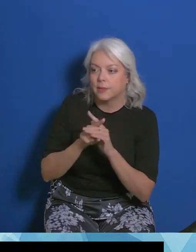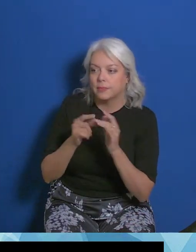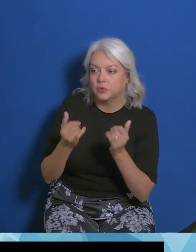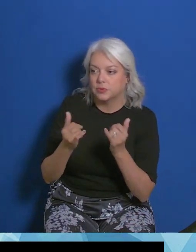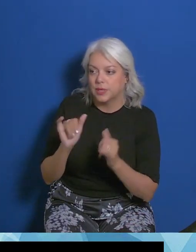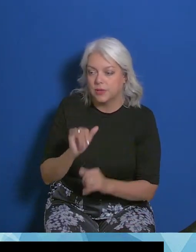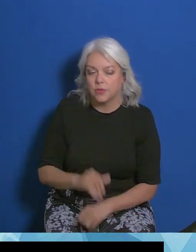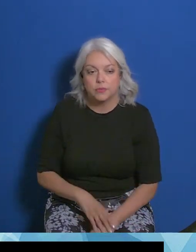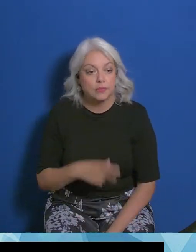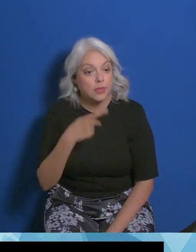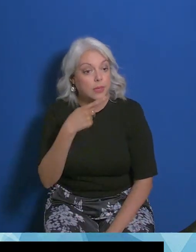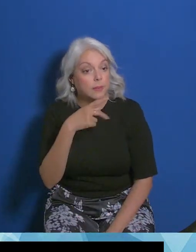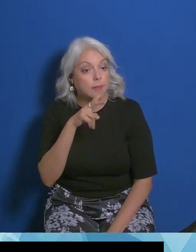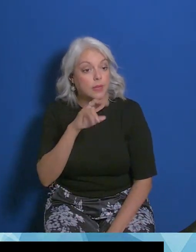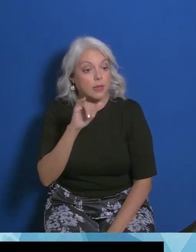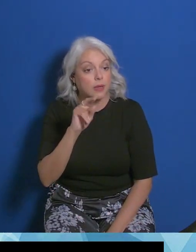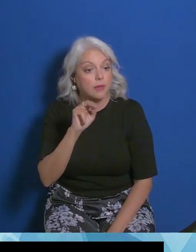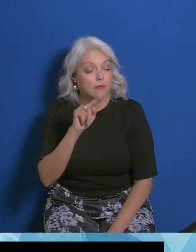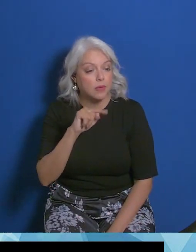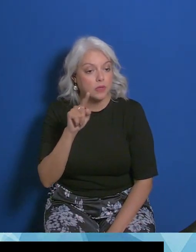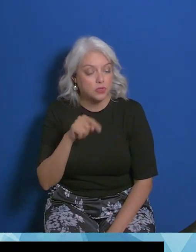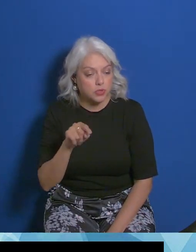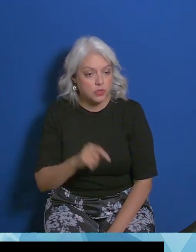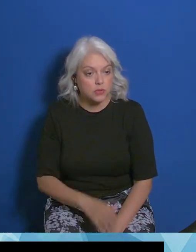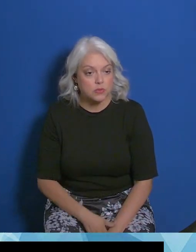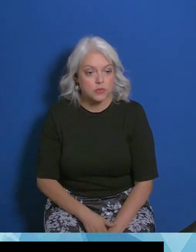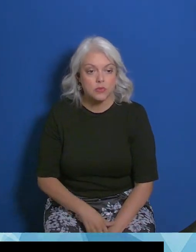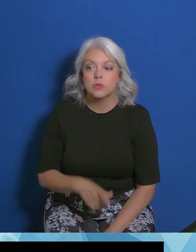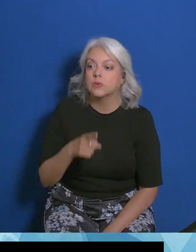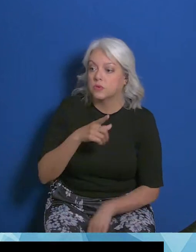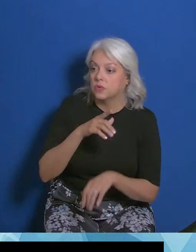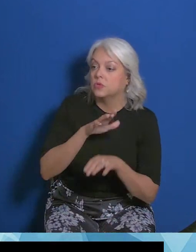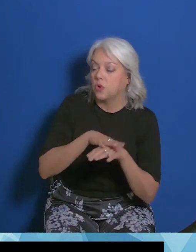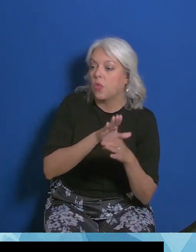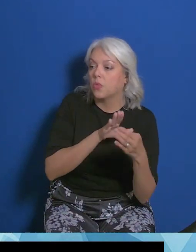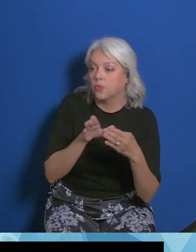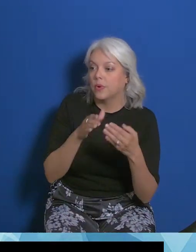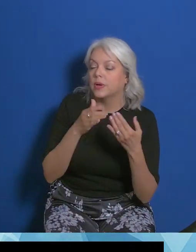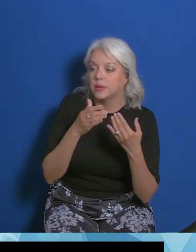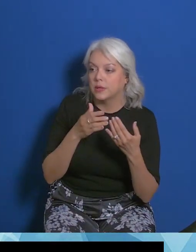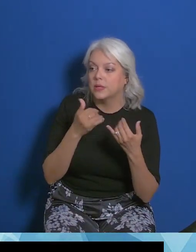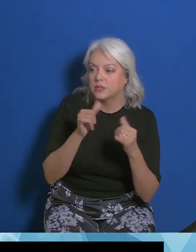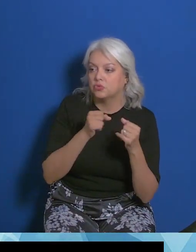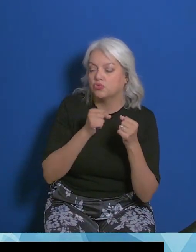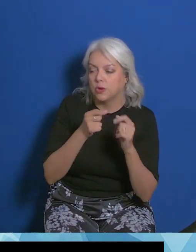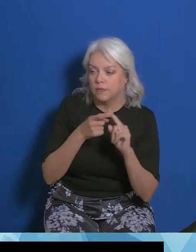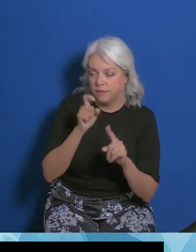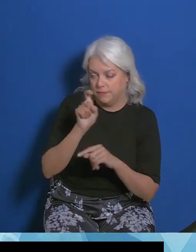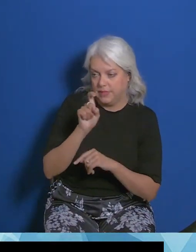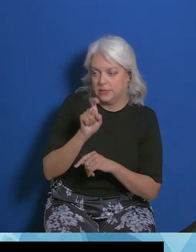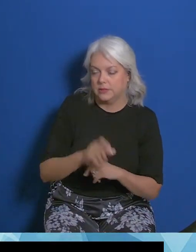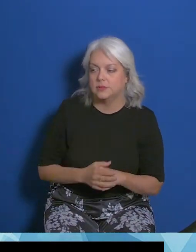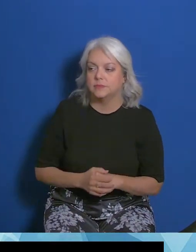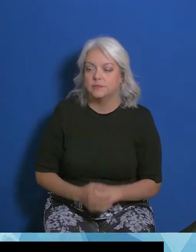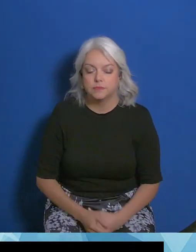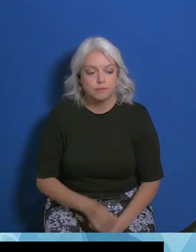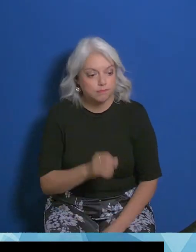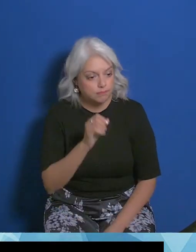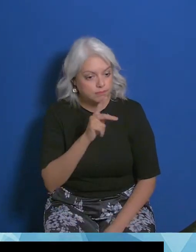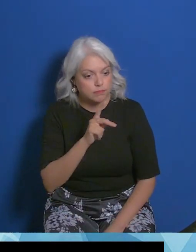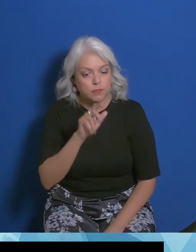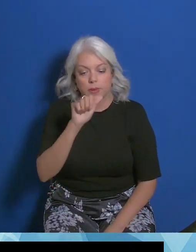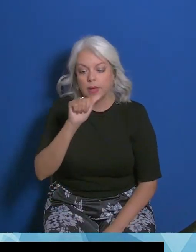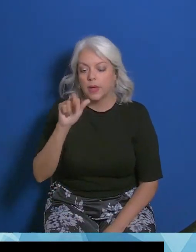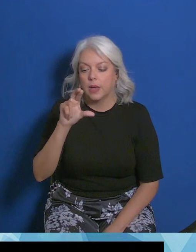P.V. Jan, We understand PV's on his way. He's still en route from Phoenix. okay,